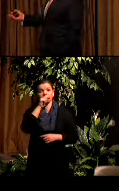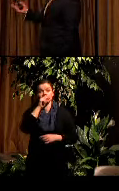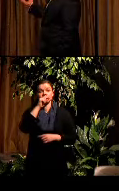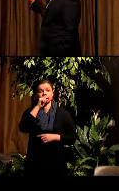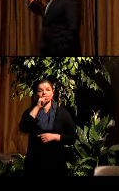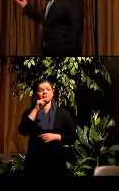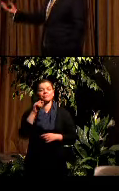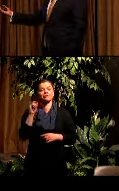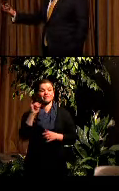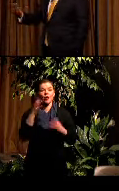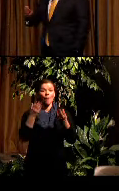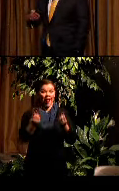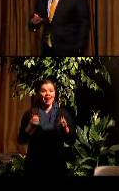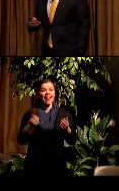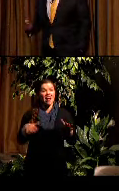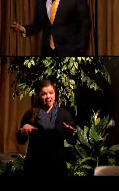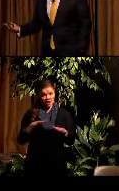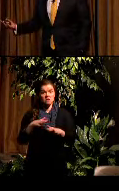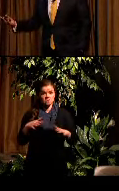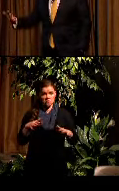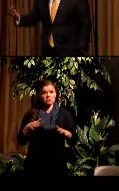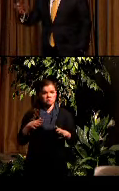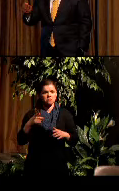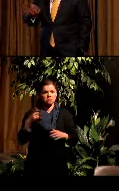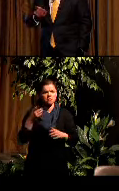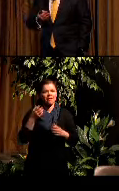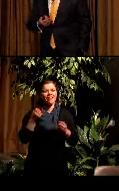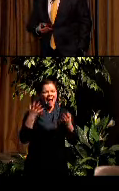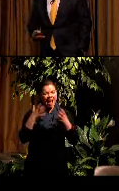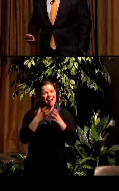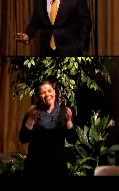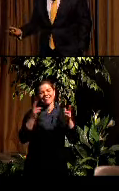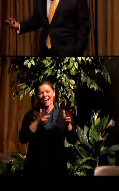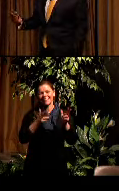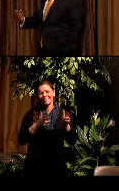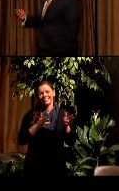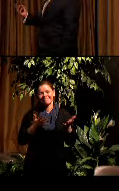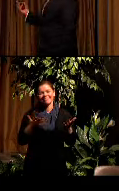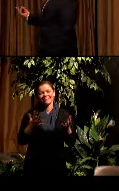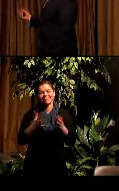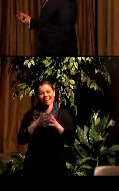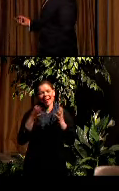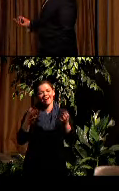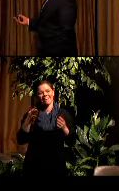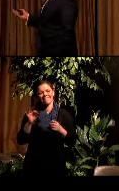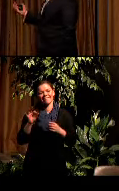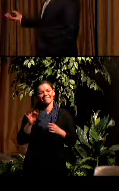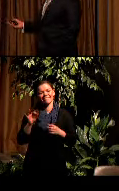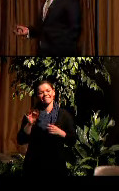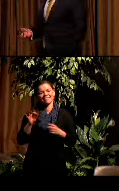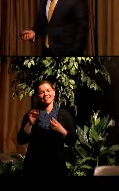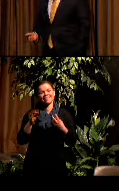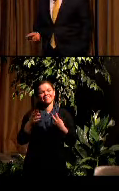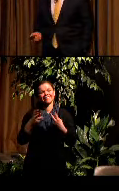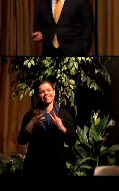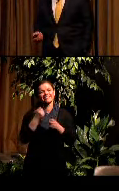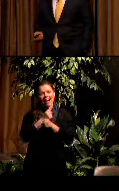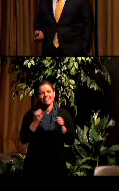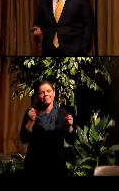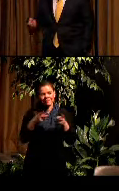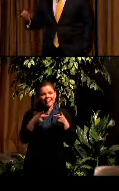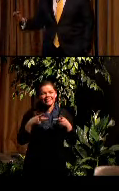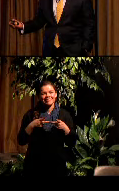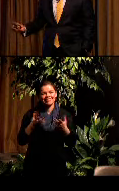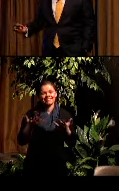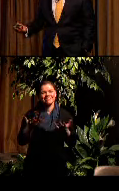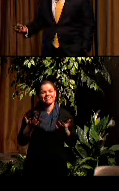birds, because of lots of duck hunting and a lot of refuge making, with coastal species, there's been a lot of habitat protection.